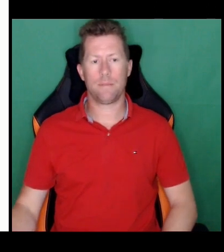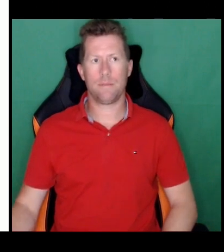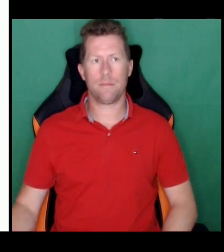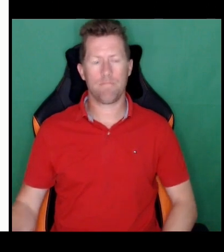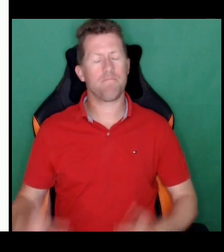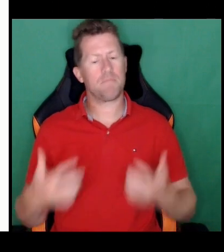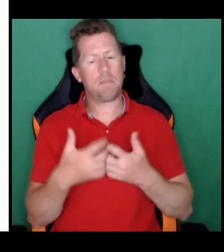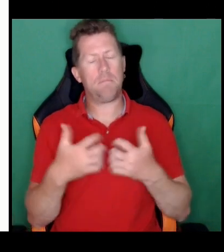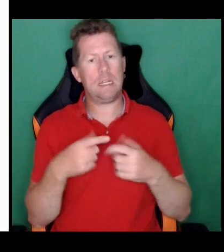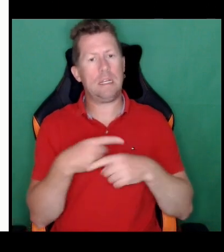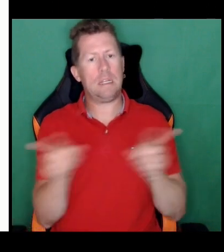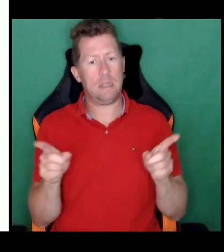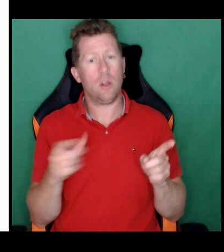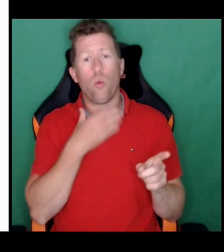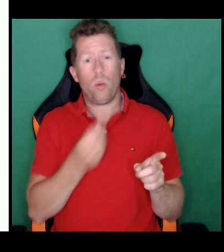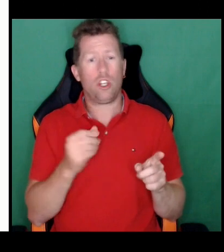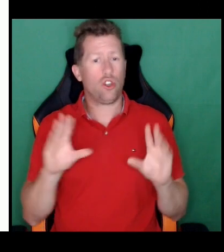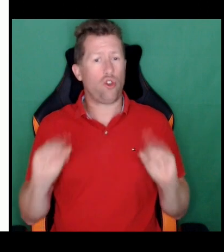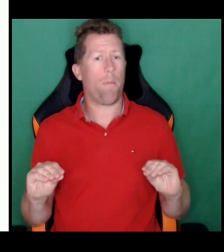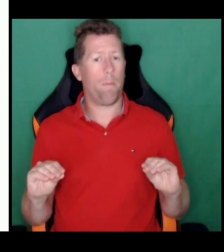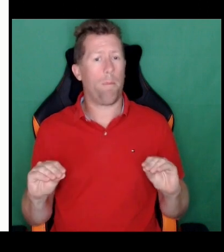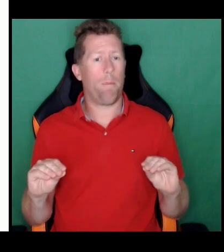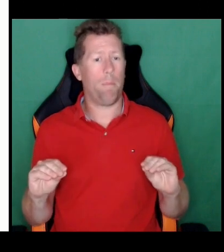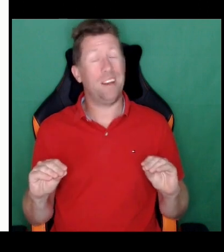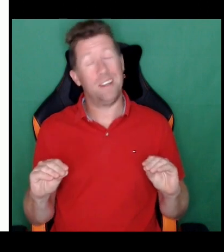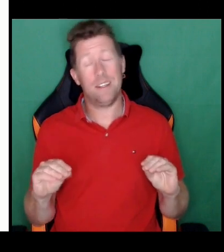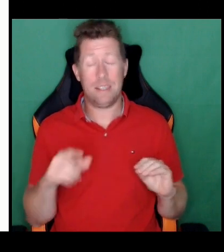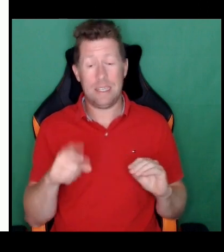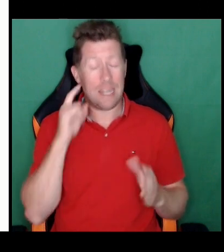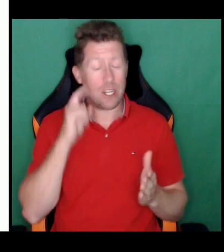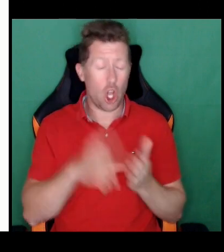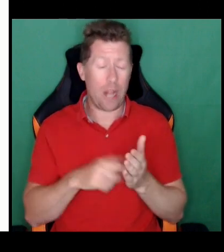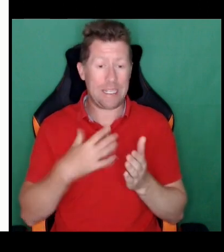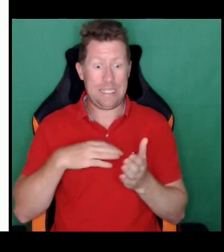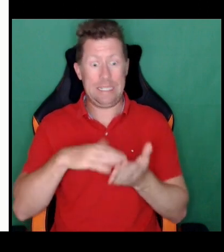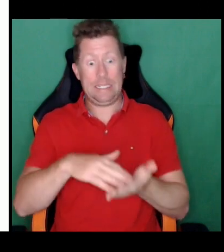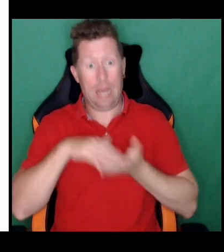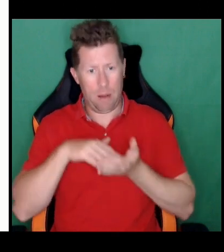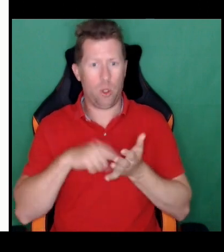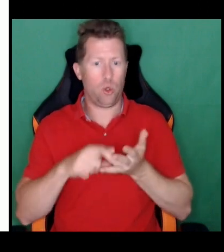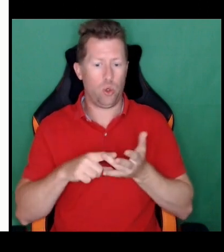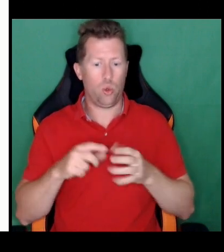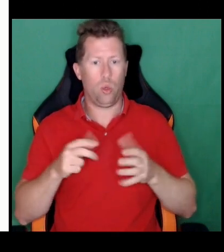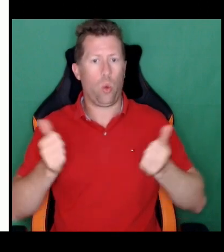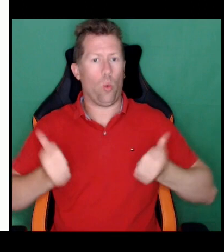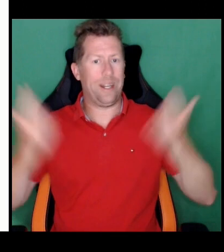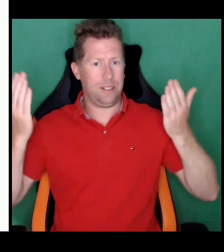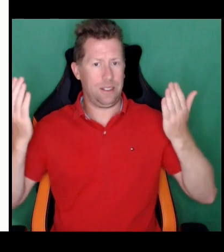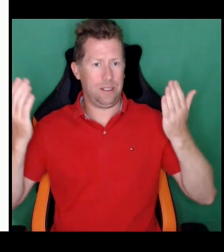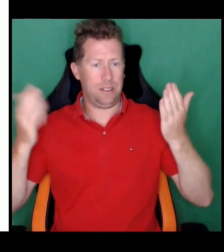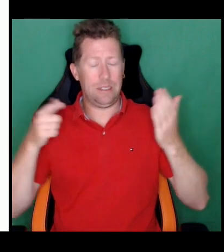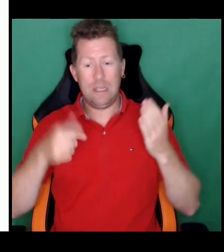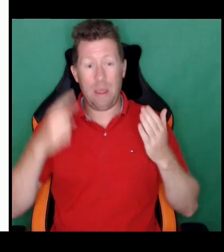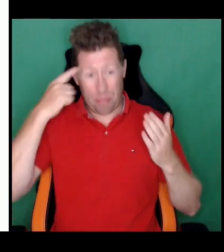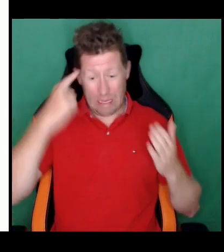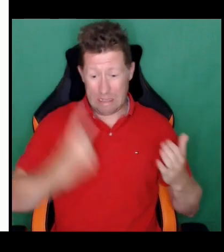Many of them would like to stop, and they openly acknowledge that they would need help to give up. This is not something that they think that they can